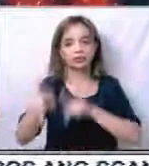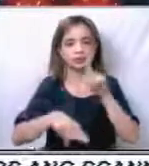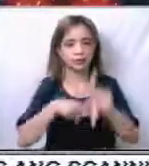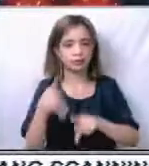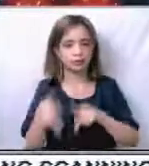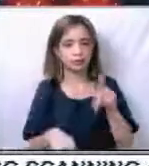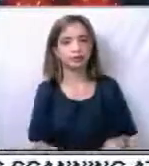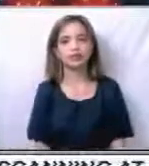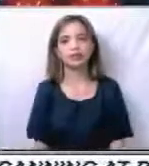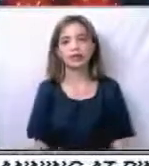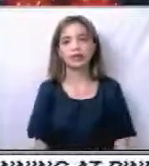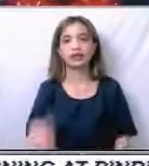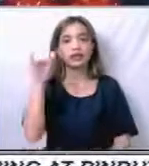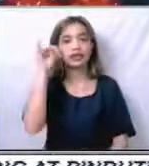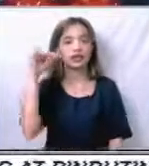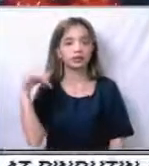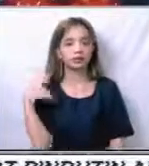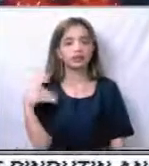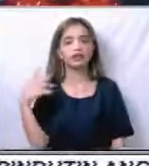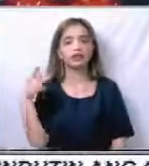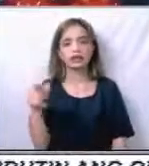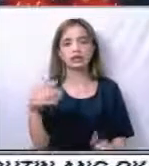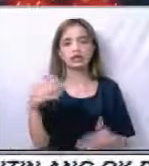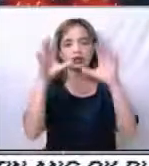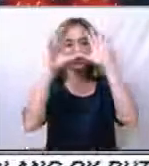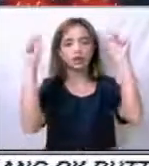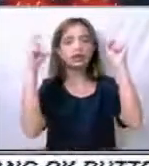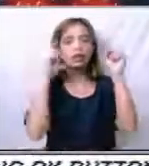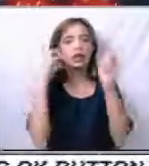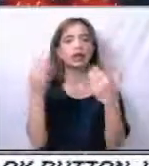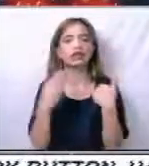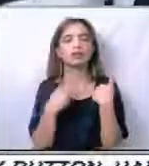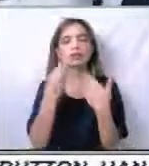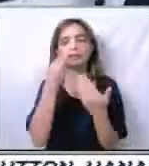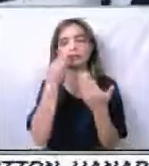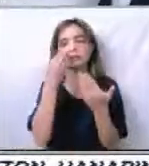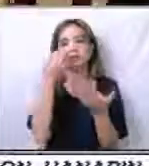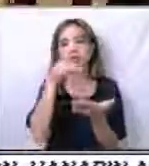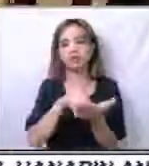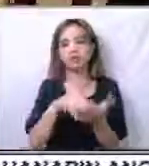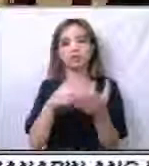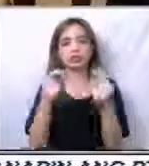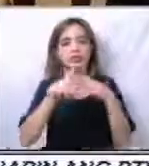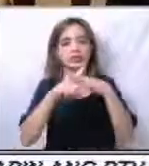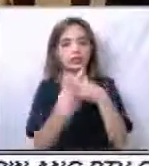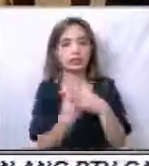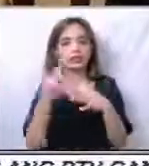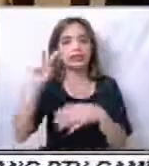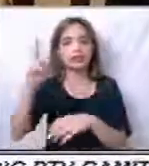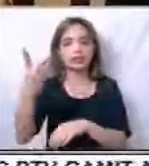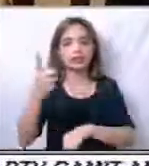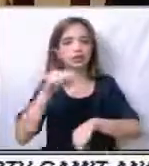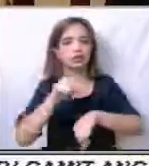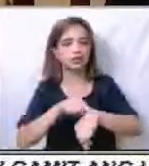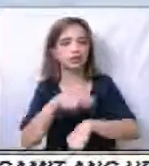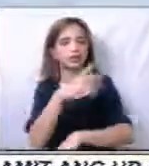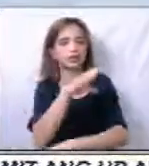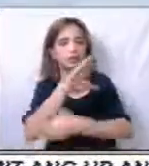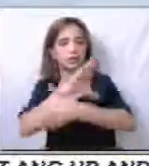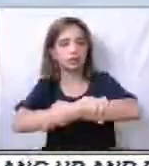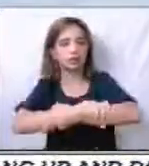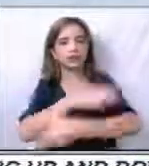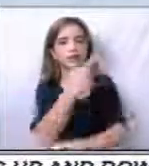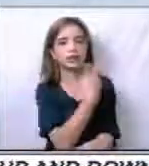dito, kahapon din, may mensahe rin si Pangulong Duterte para sa pagsimula ng ikalawang yugto ng Bayanihan